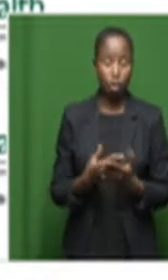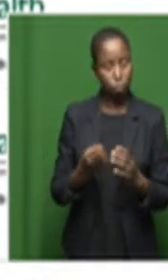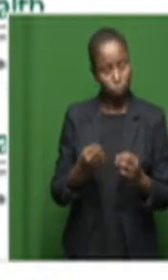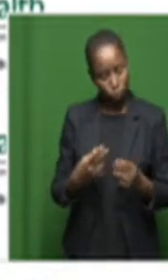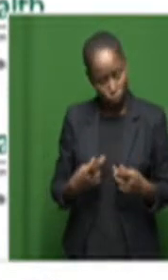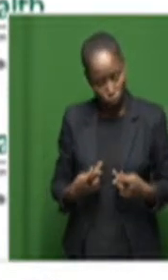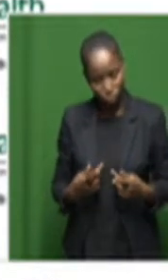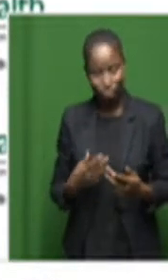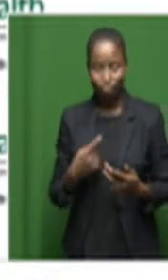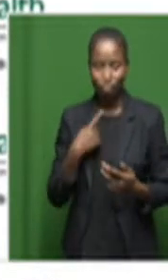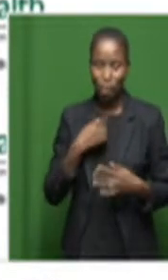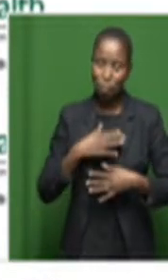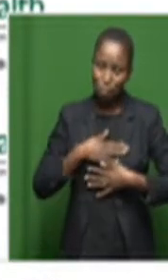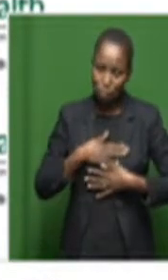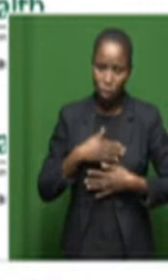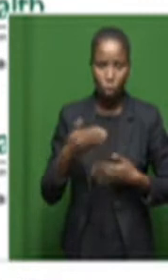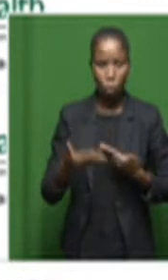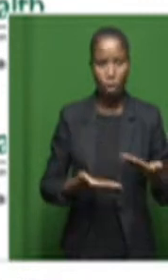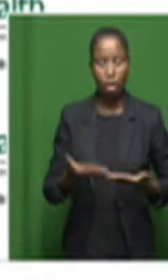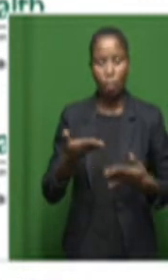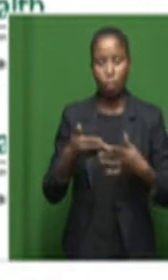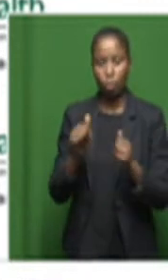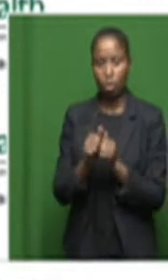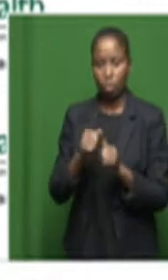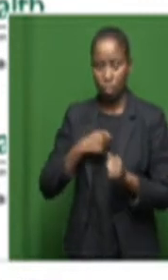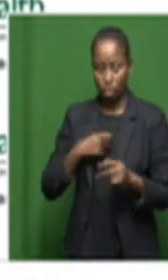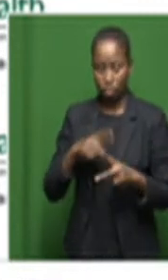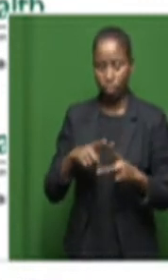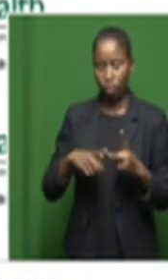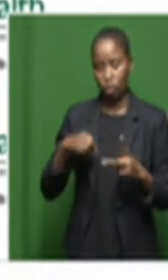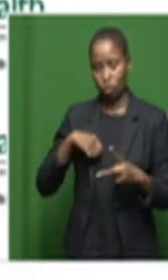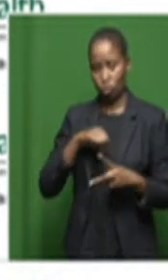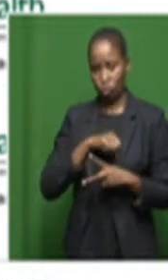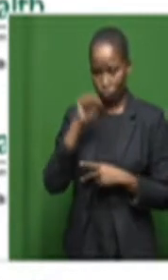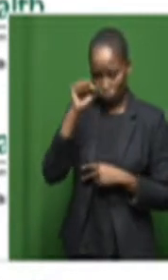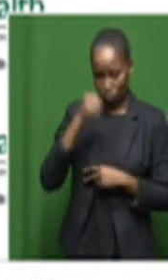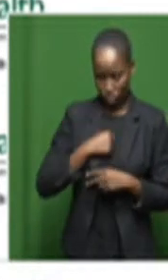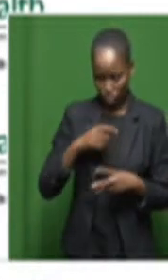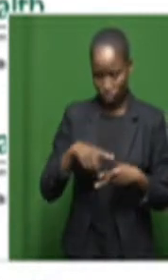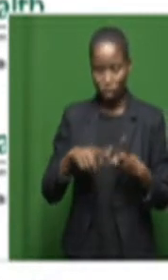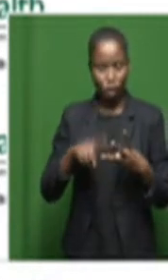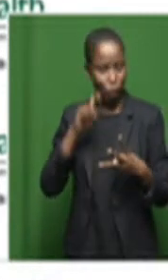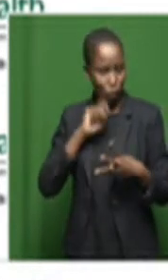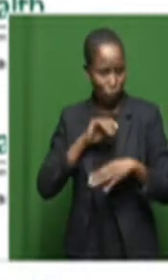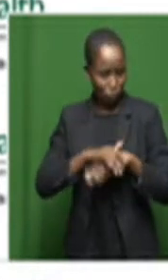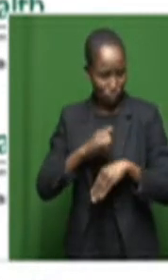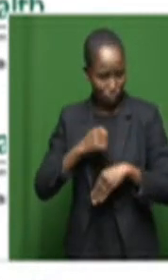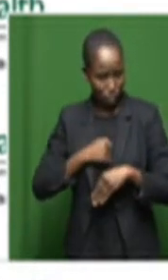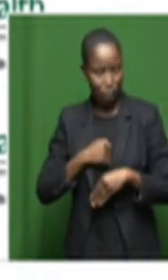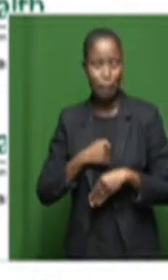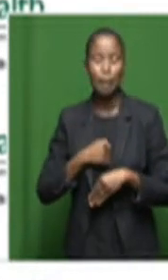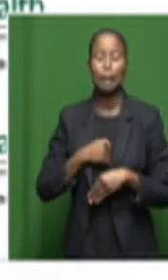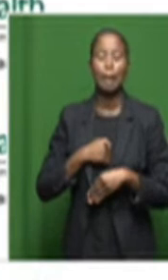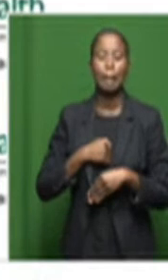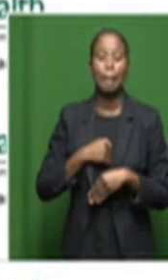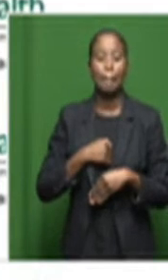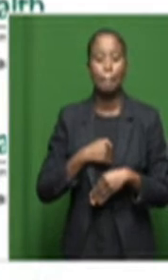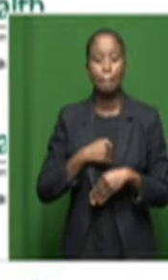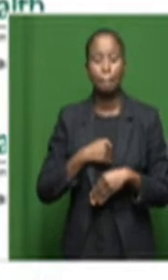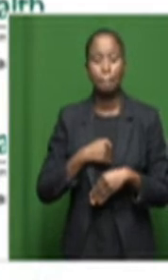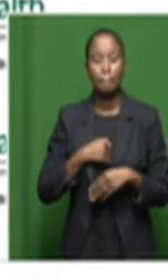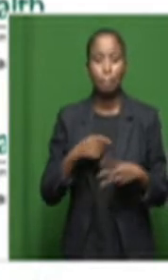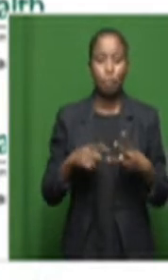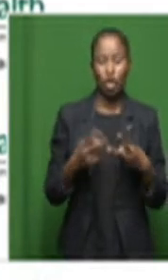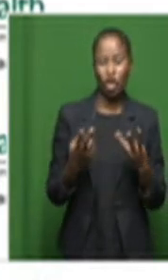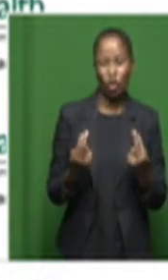welcome to my colleague, my comrade, an old friend and comrade of mine, our brand